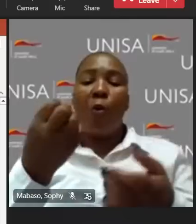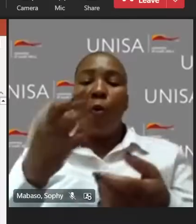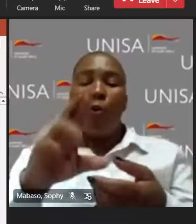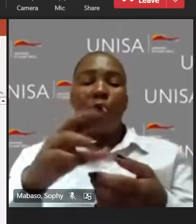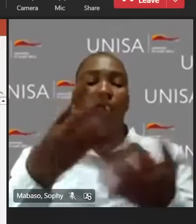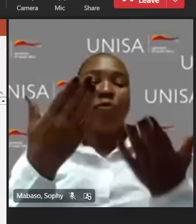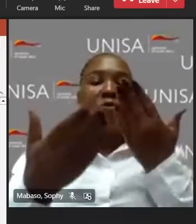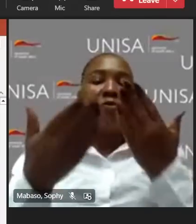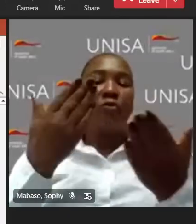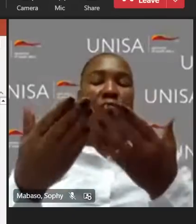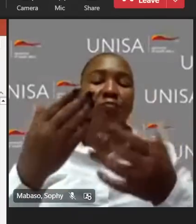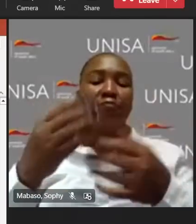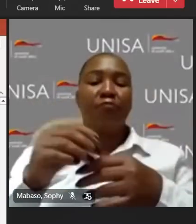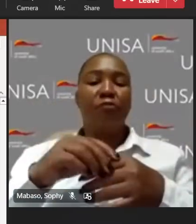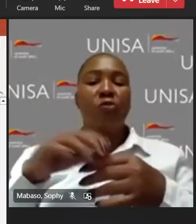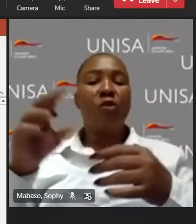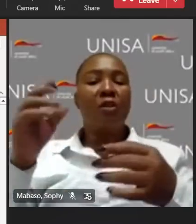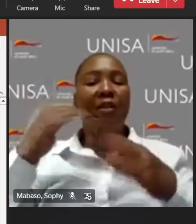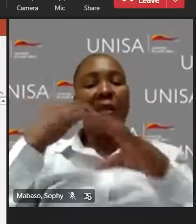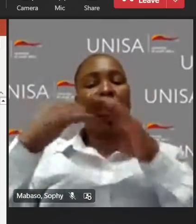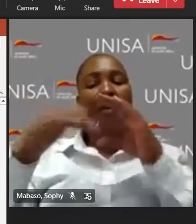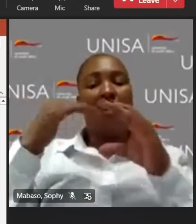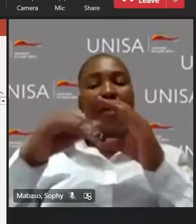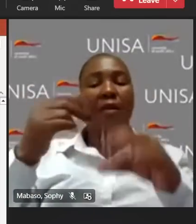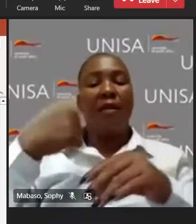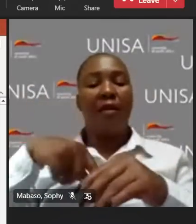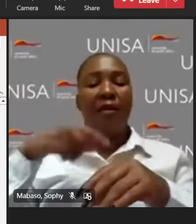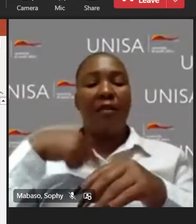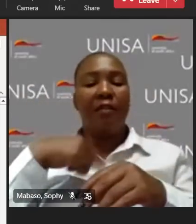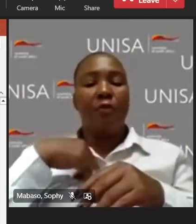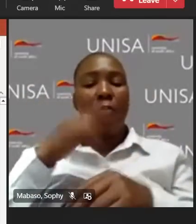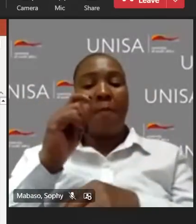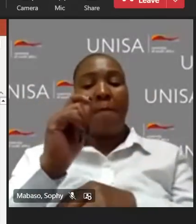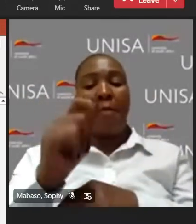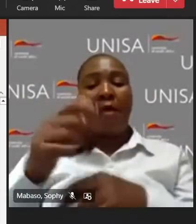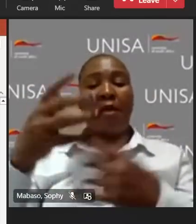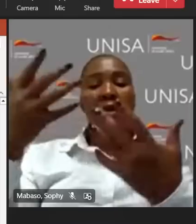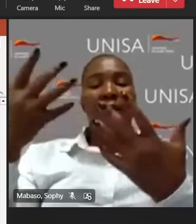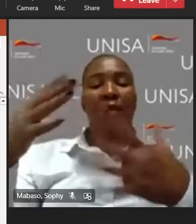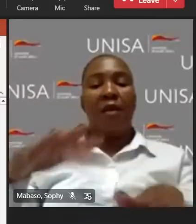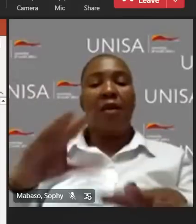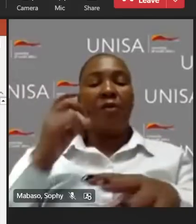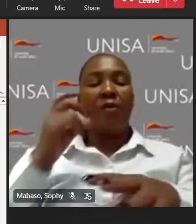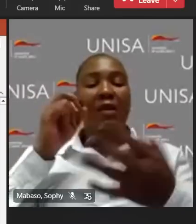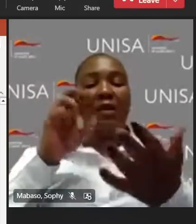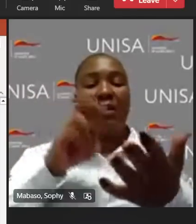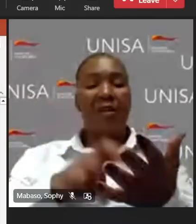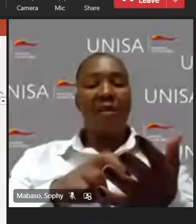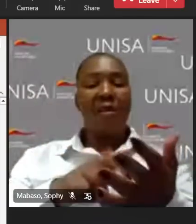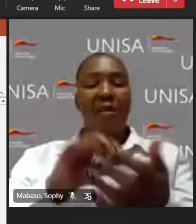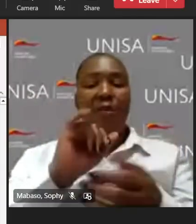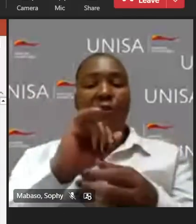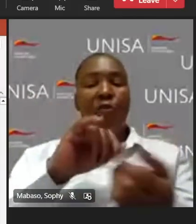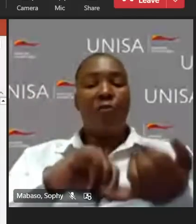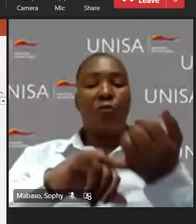send an email and inform that you have paid and you need your modules to be